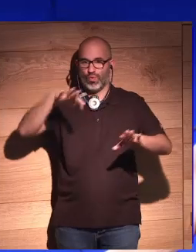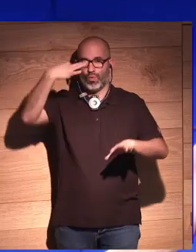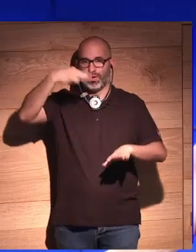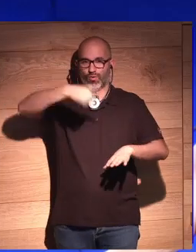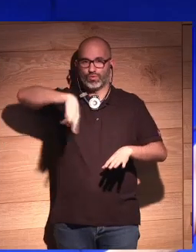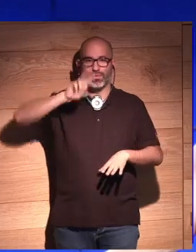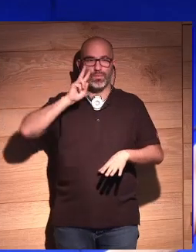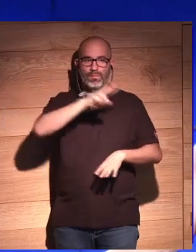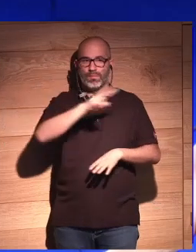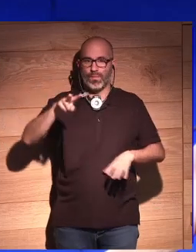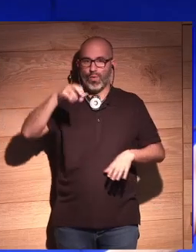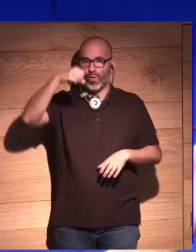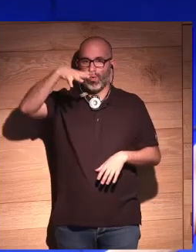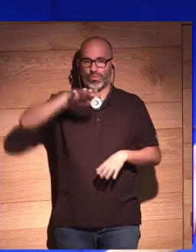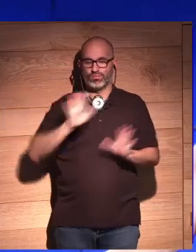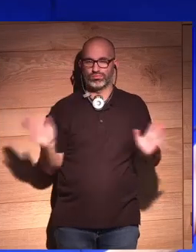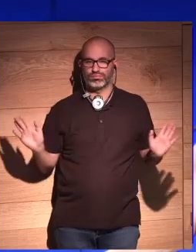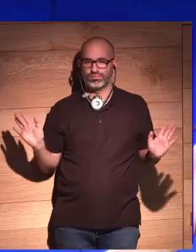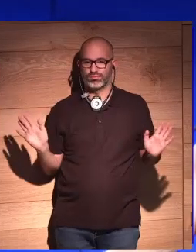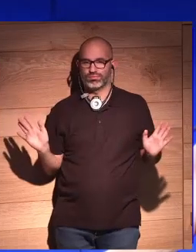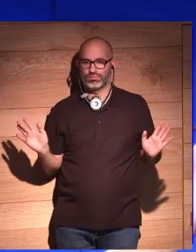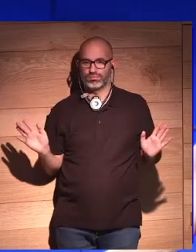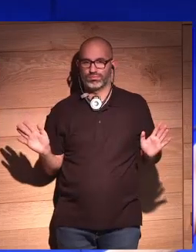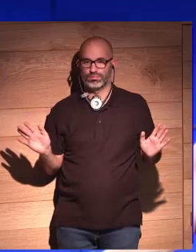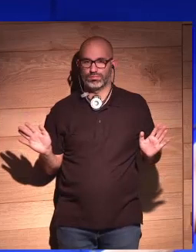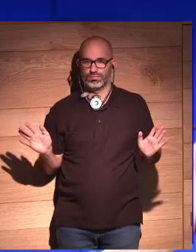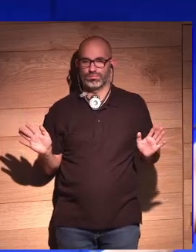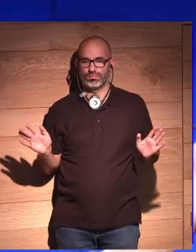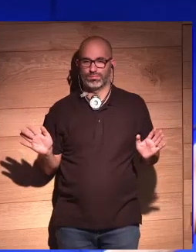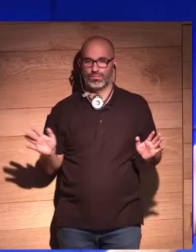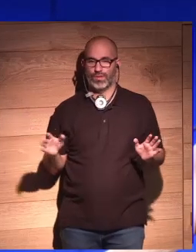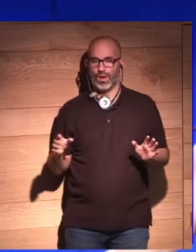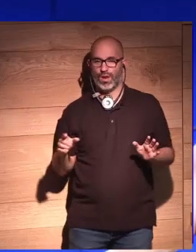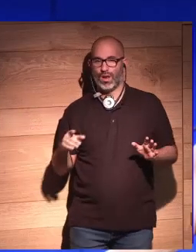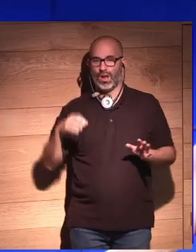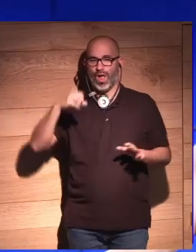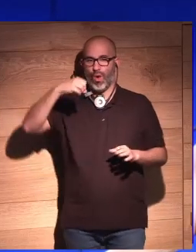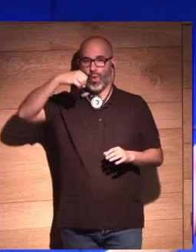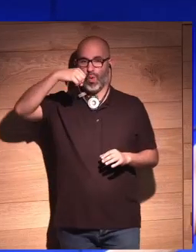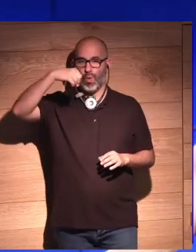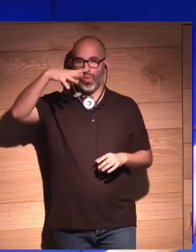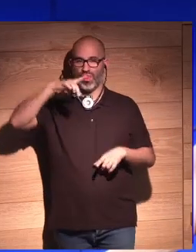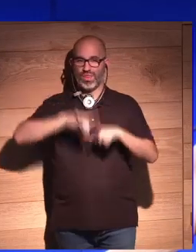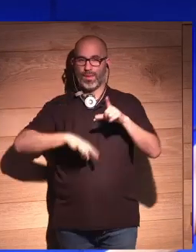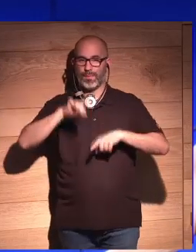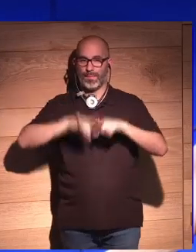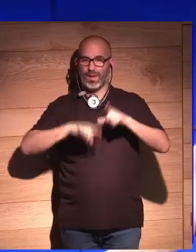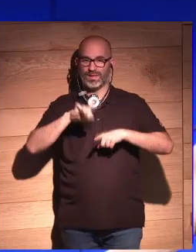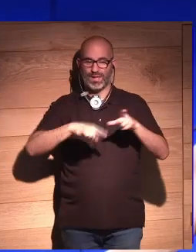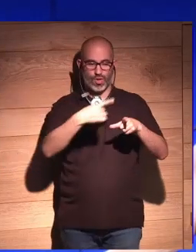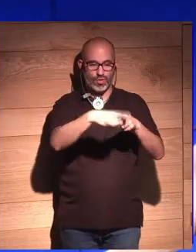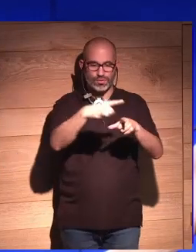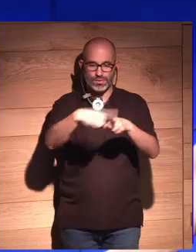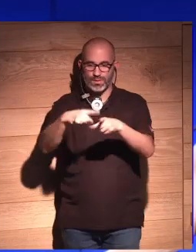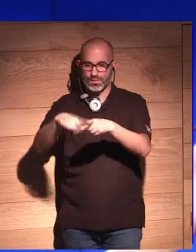see light. You see light bouncing off of me. You see light bouncing off of this table. And it's only your brain that tells you, oh, that's Shari, or